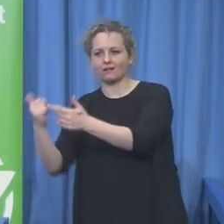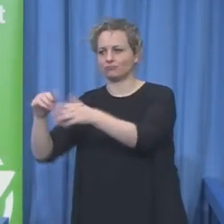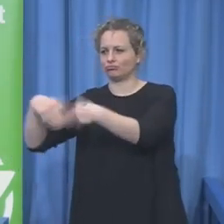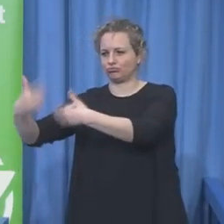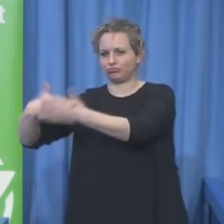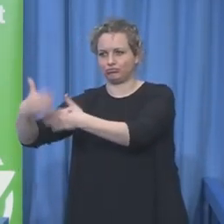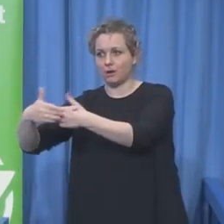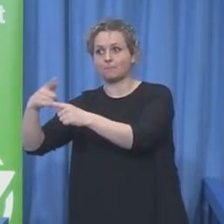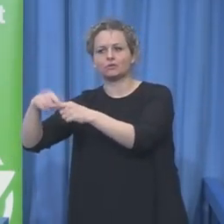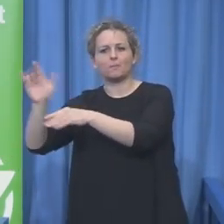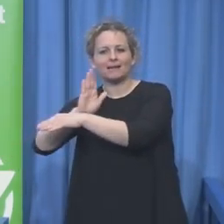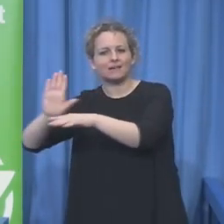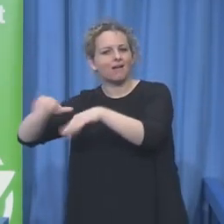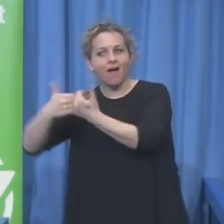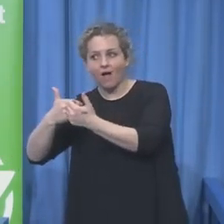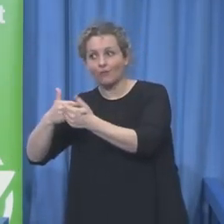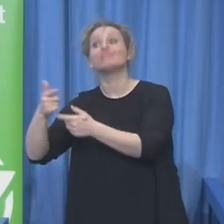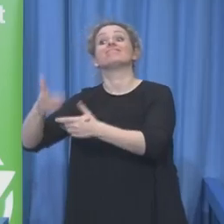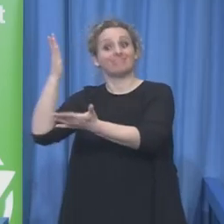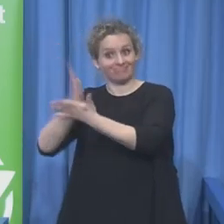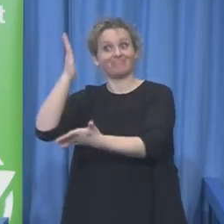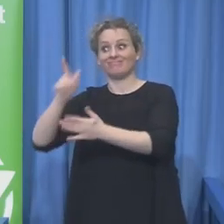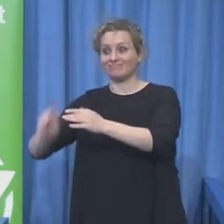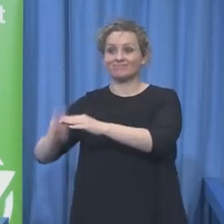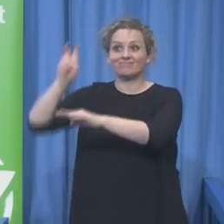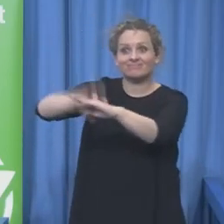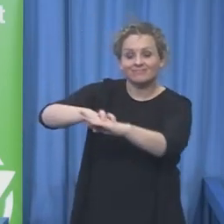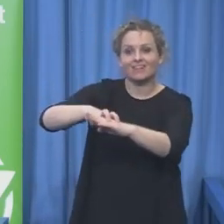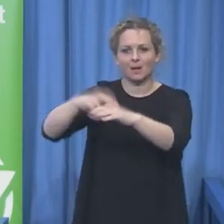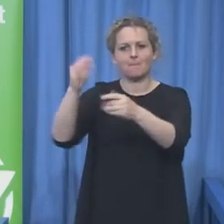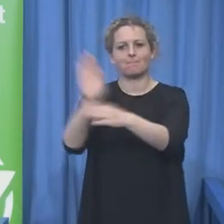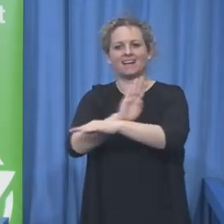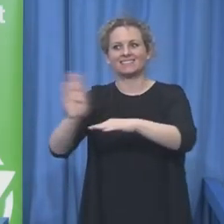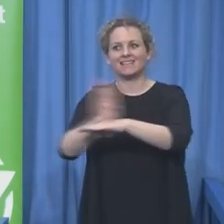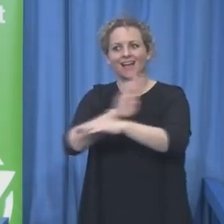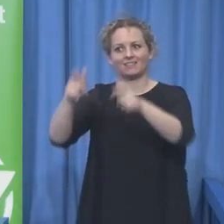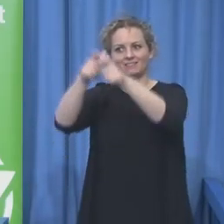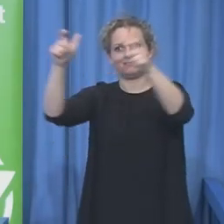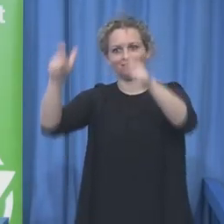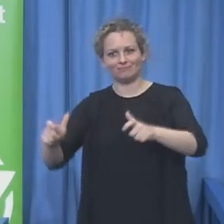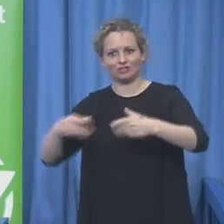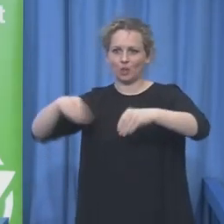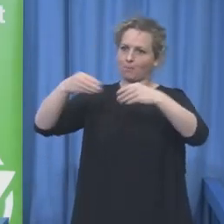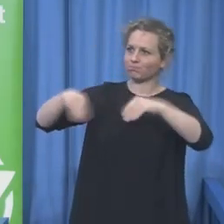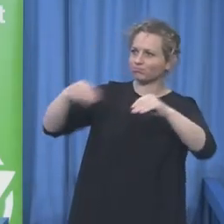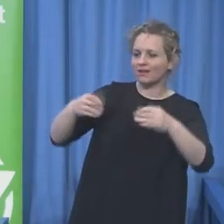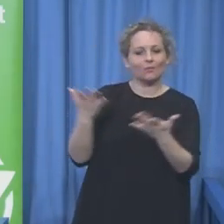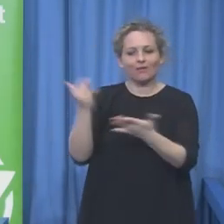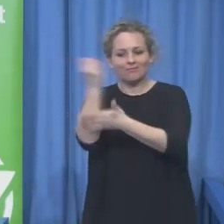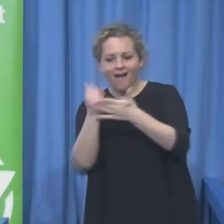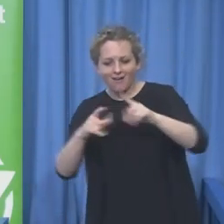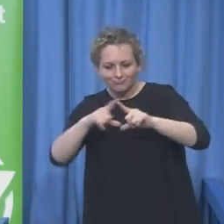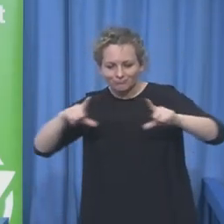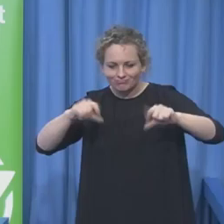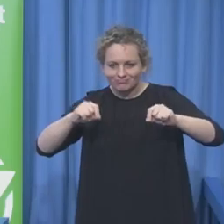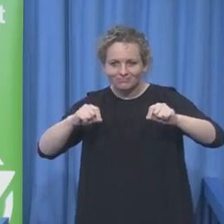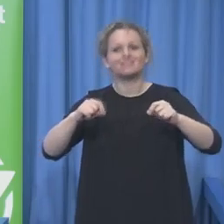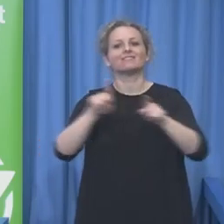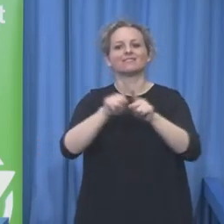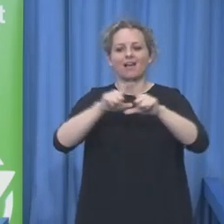She has cards in four businesses in the community and is in the process of developing a website for